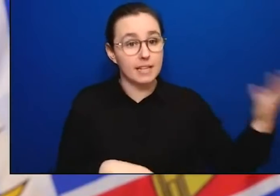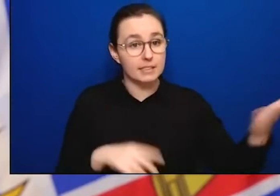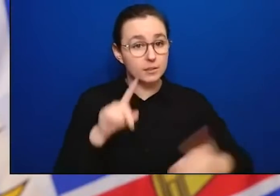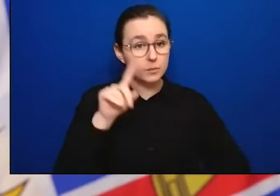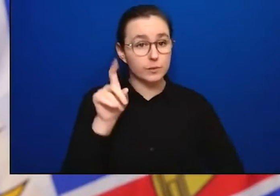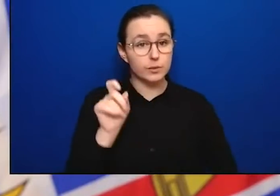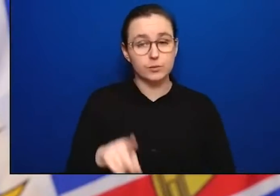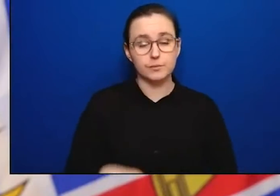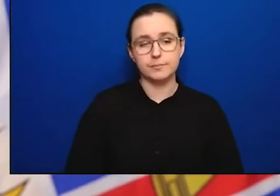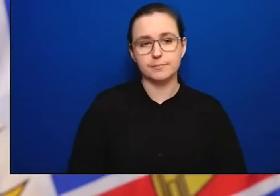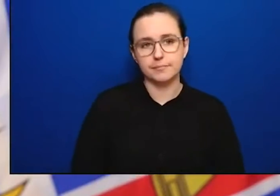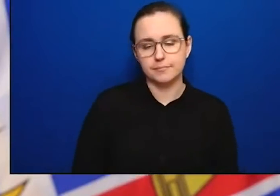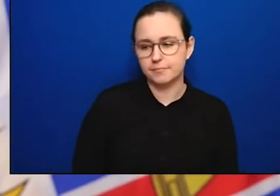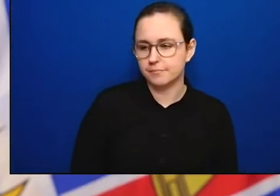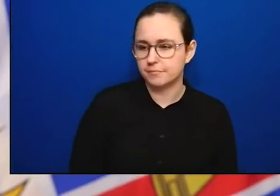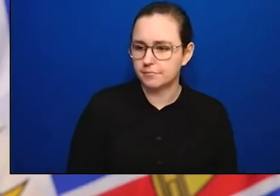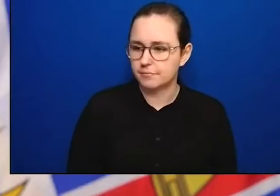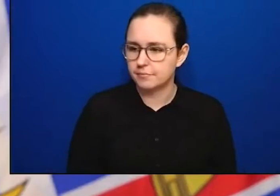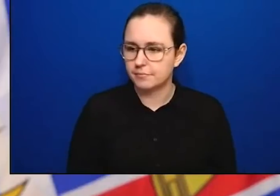Sajan, CTV.